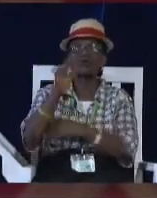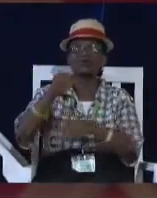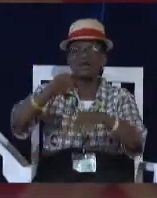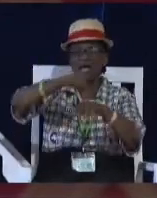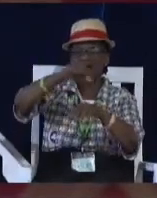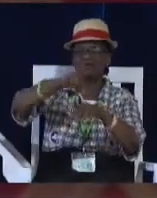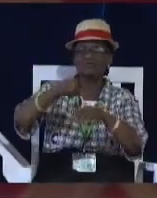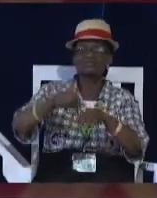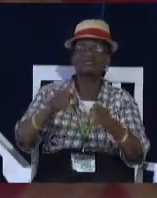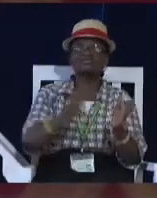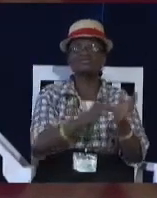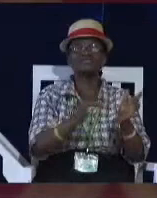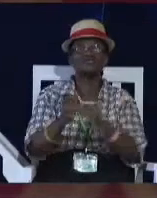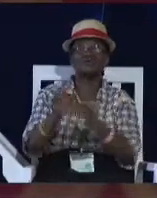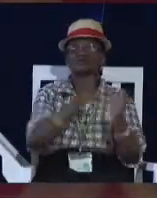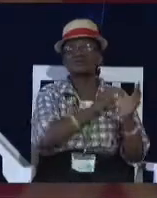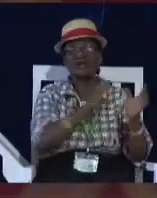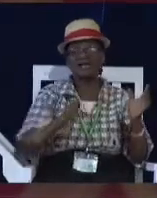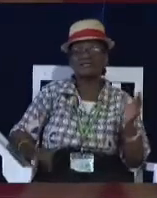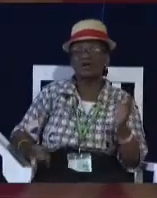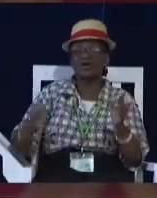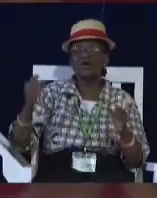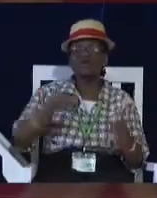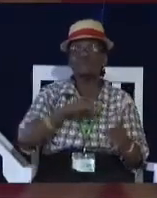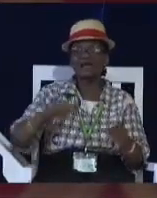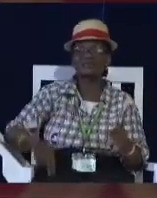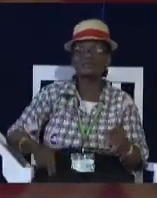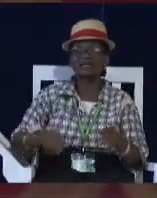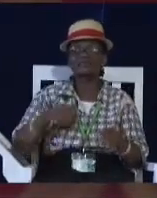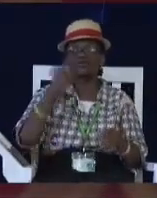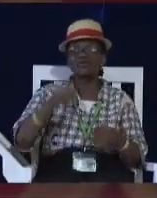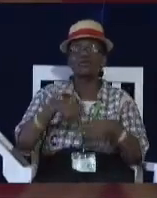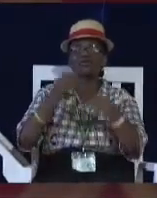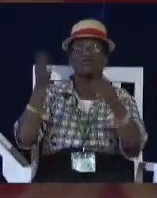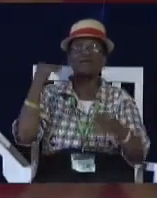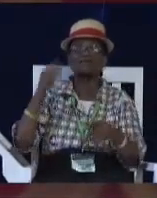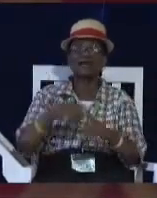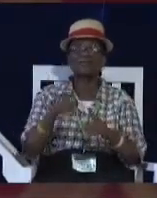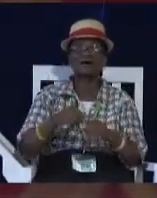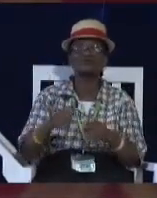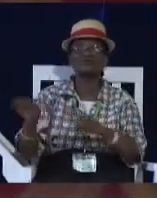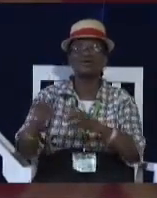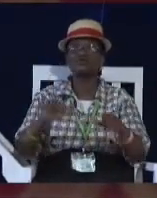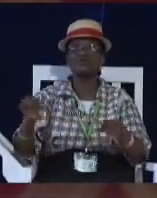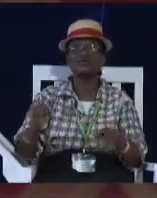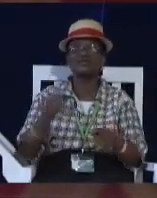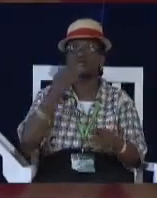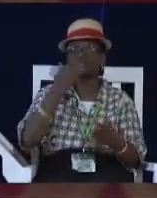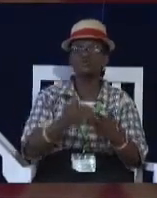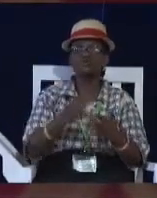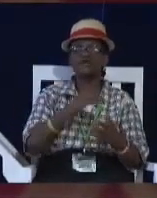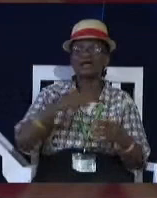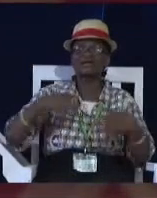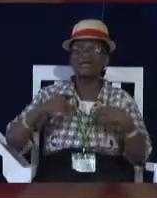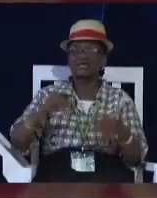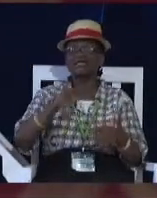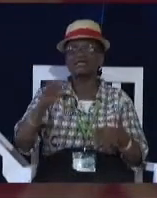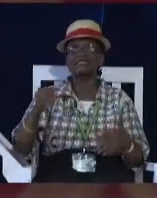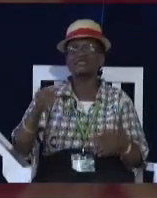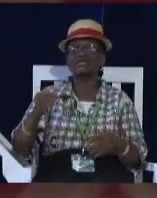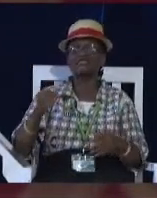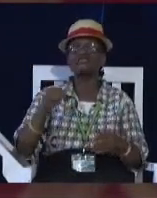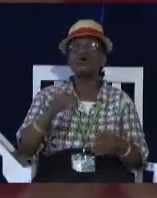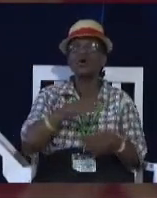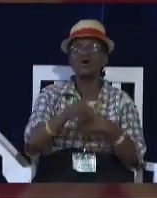with the Holy Ghost and with power, who went about doing good and healing all that